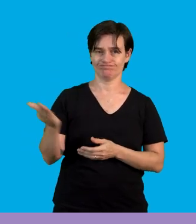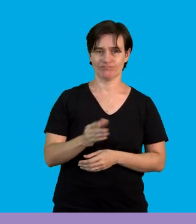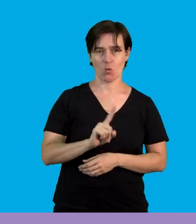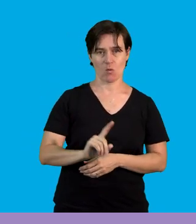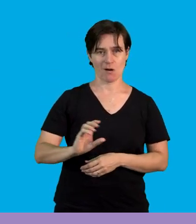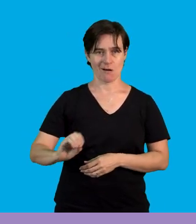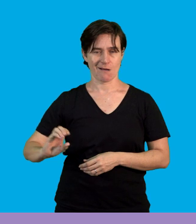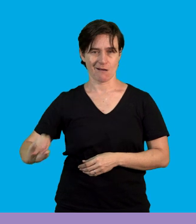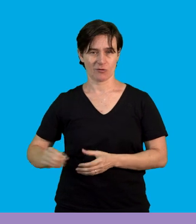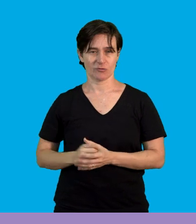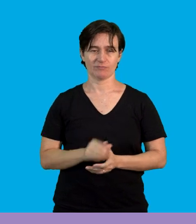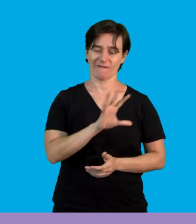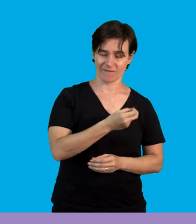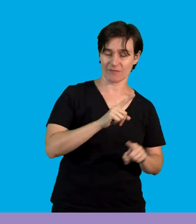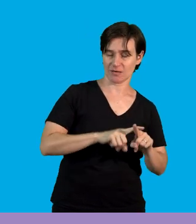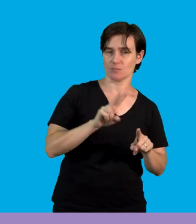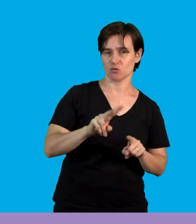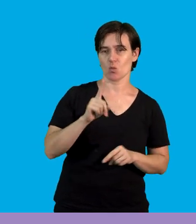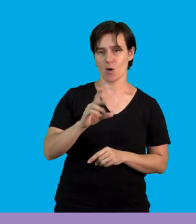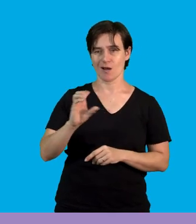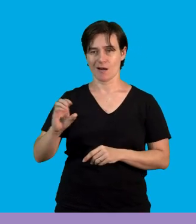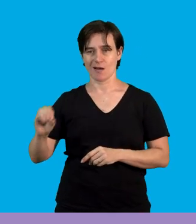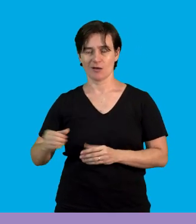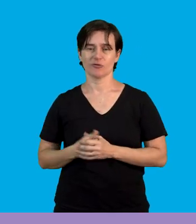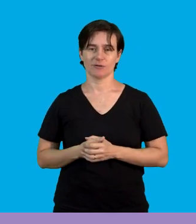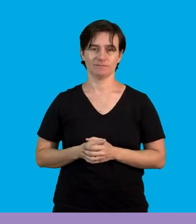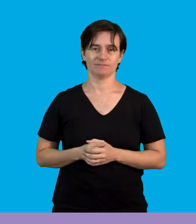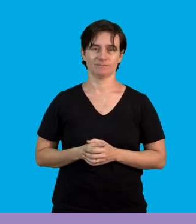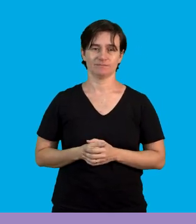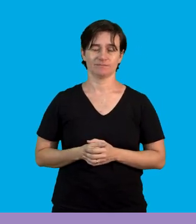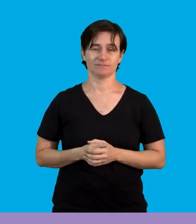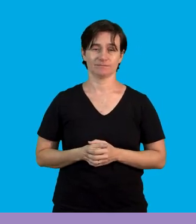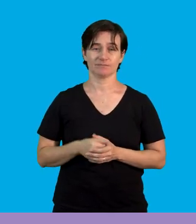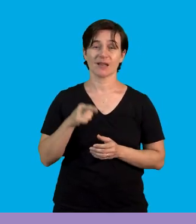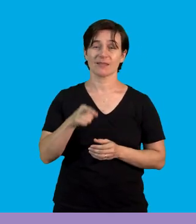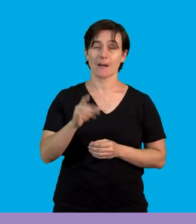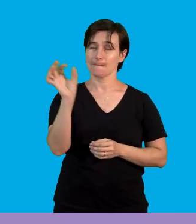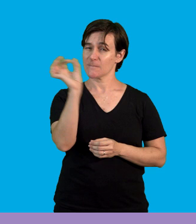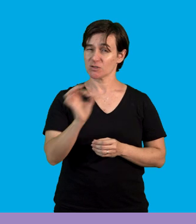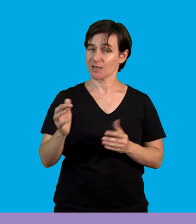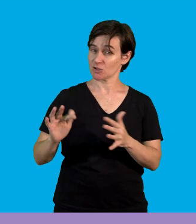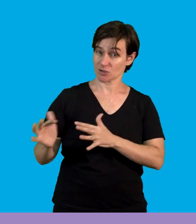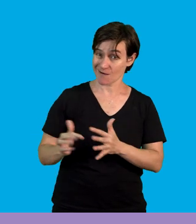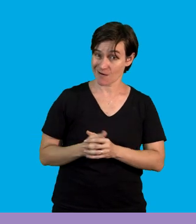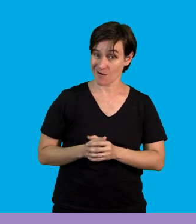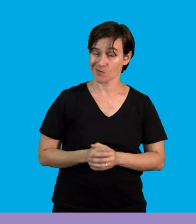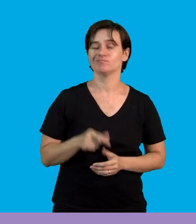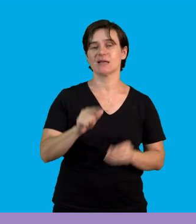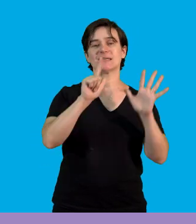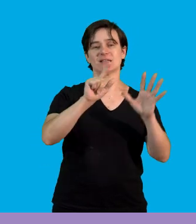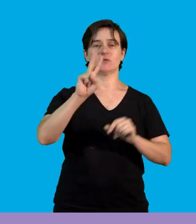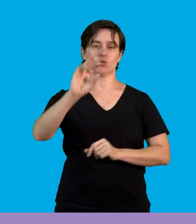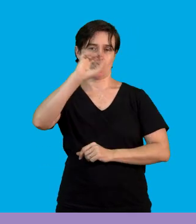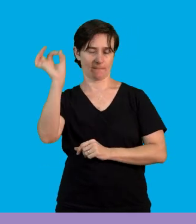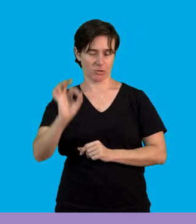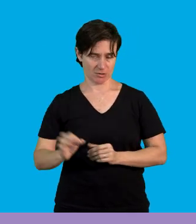72. And 50 multiplied by 2 is 100. And then when we write that as a